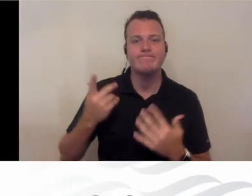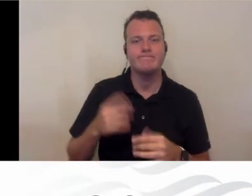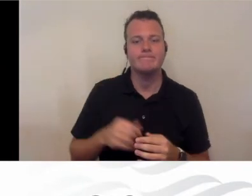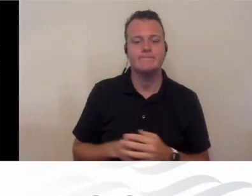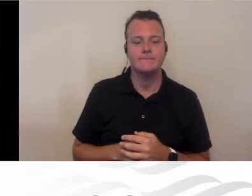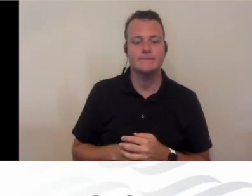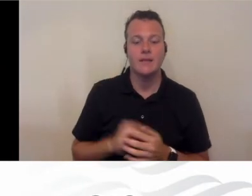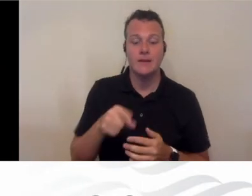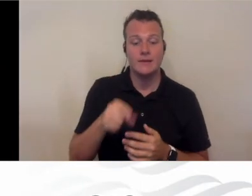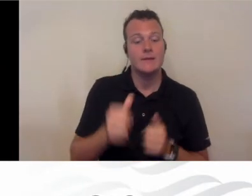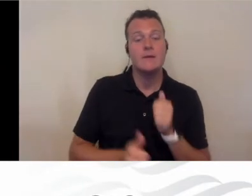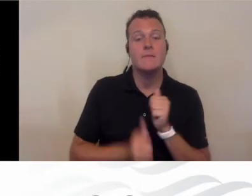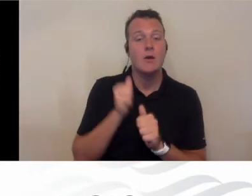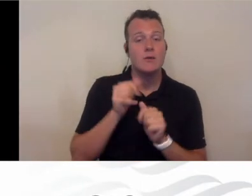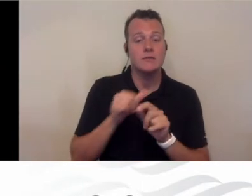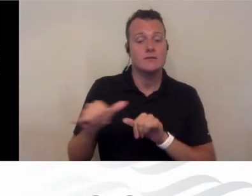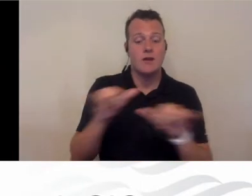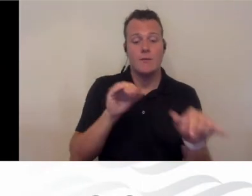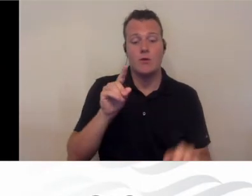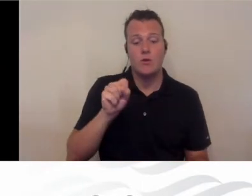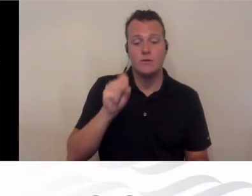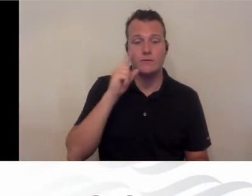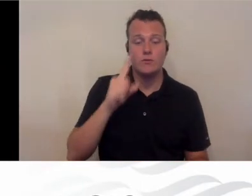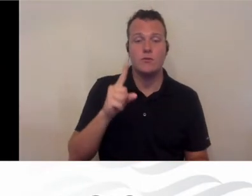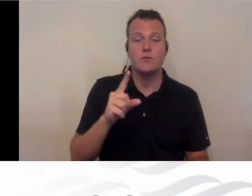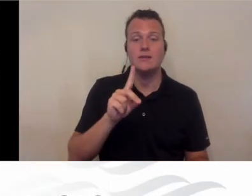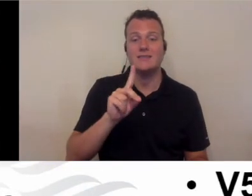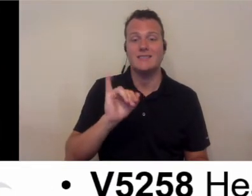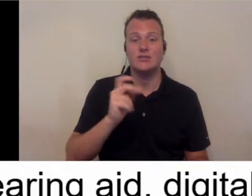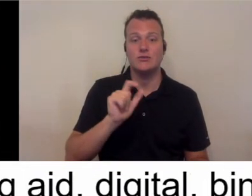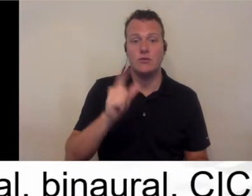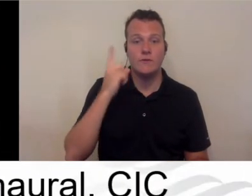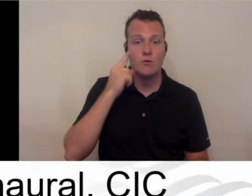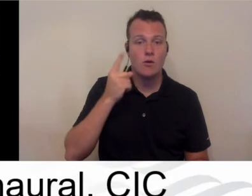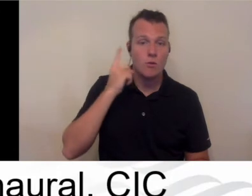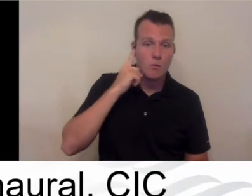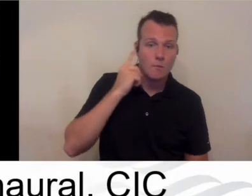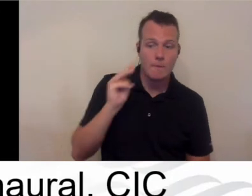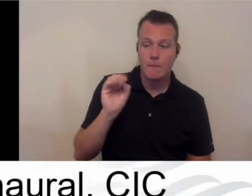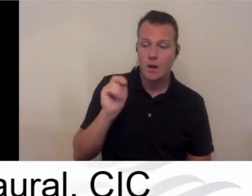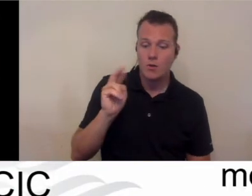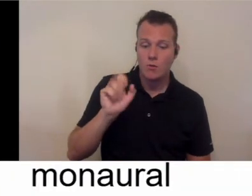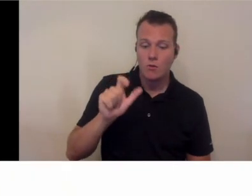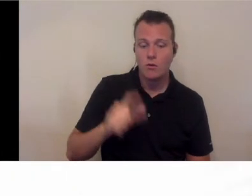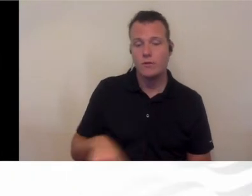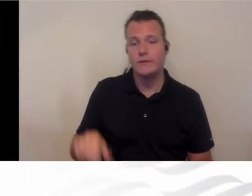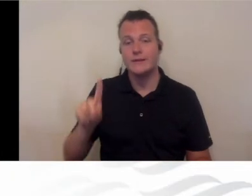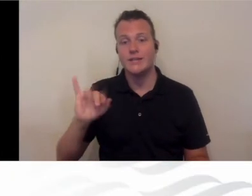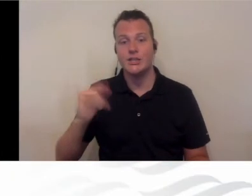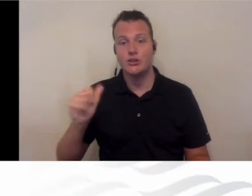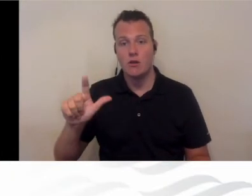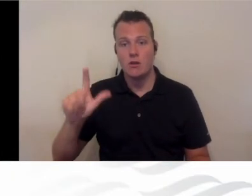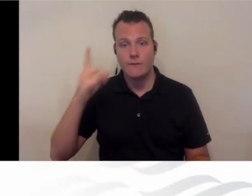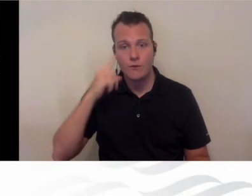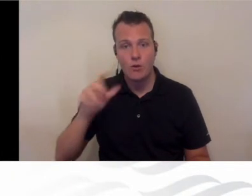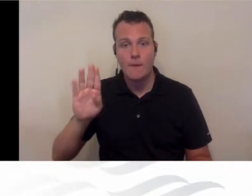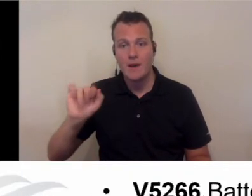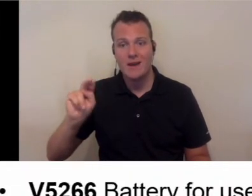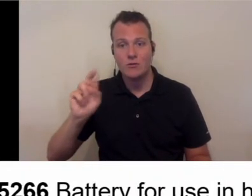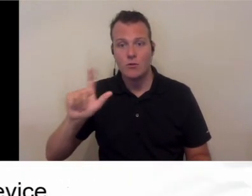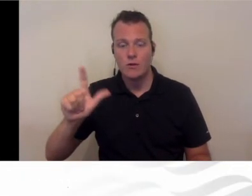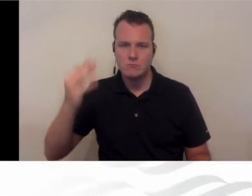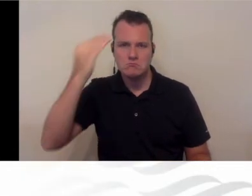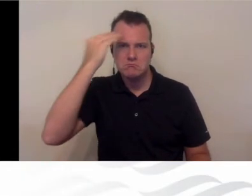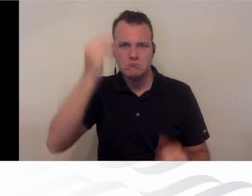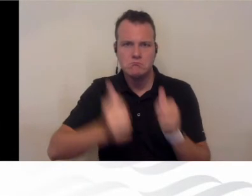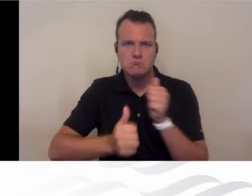So you always want to do that. These are the most common codes. These are the digital codes for monaural, the digital codes for binaural, probably the ones